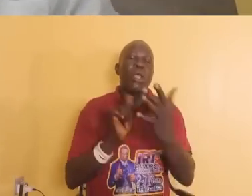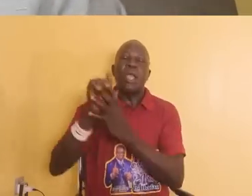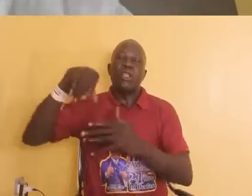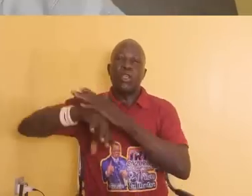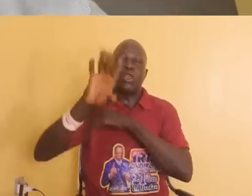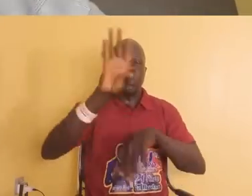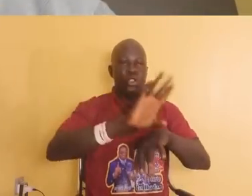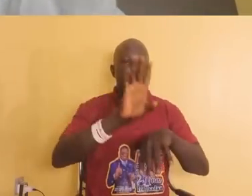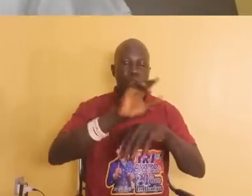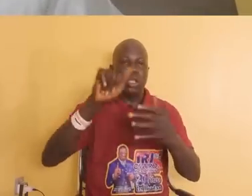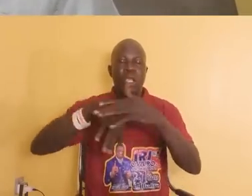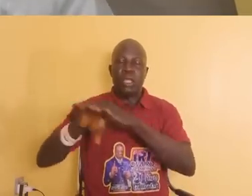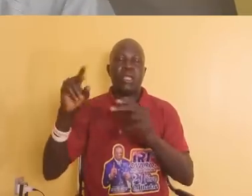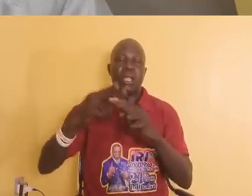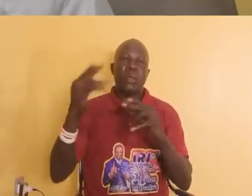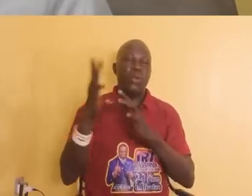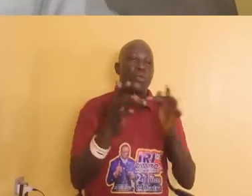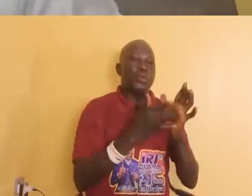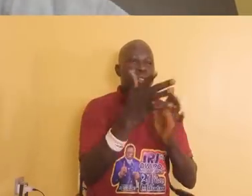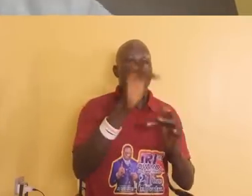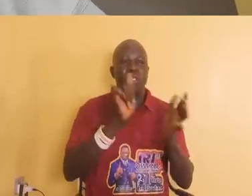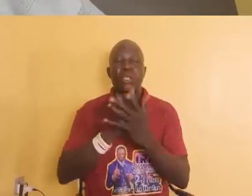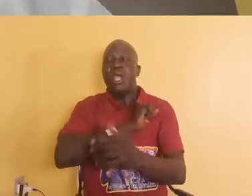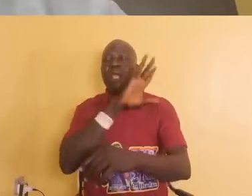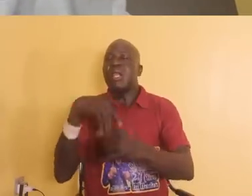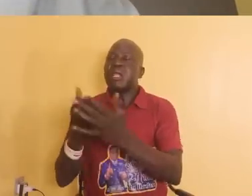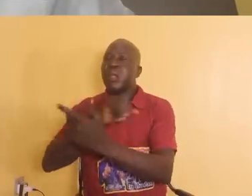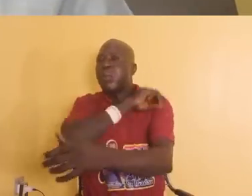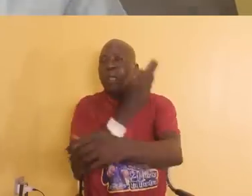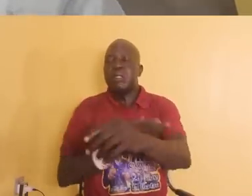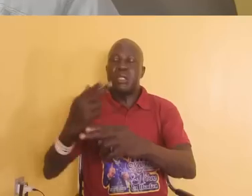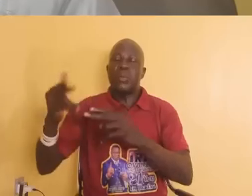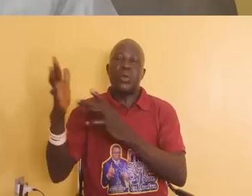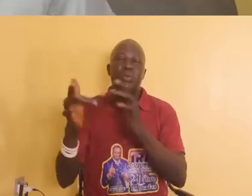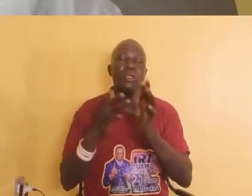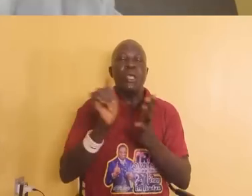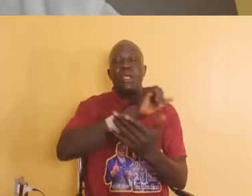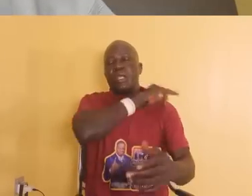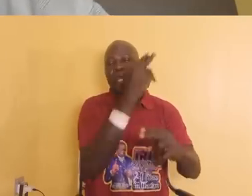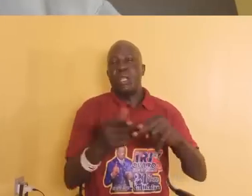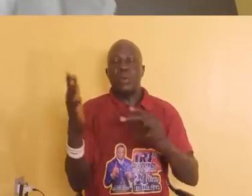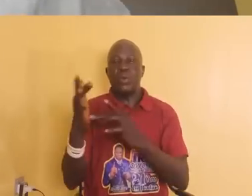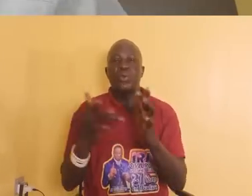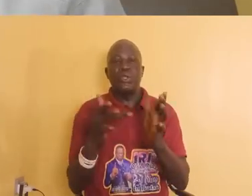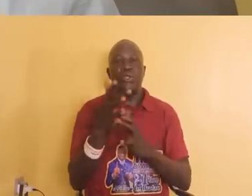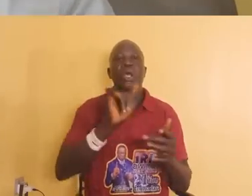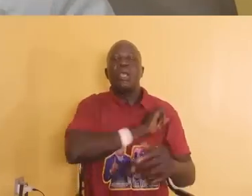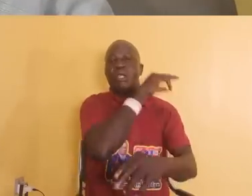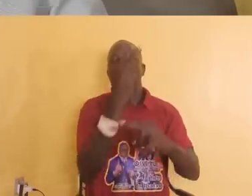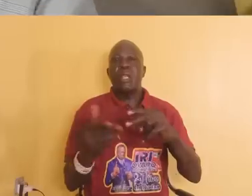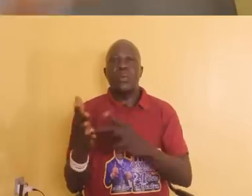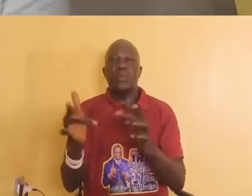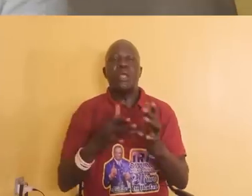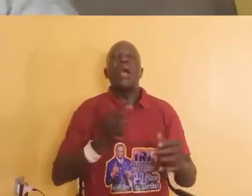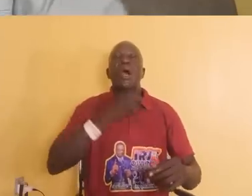the church. Yolo man le galo. In the name of Jesus. Zobina yaraga. In the mighty name of Jesus. God be talisa. In the name of Jesus. Lombre yo kada. In the name